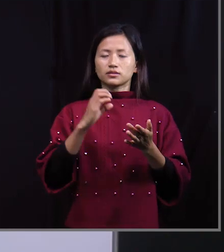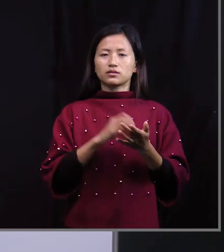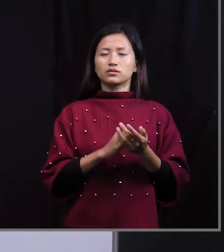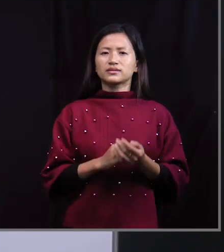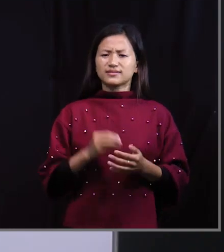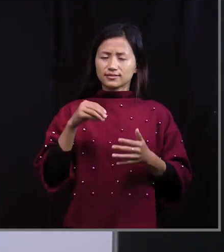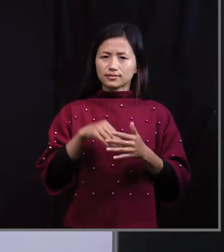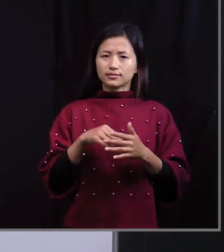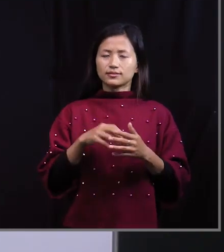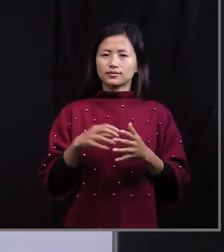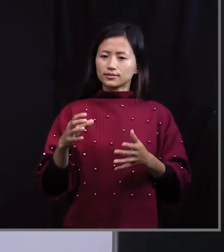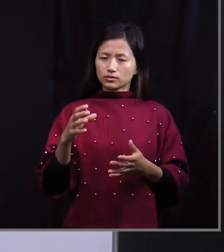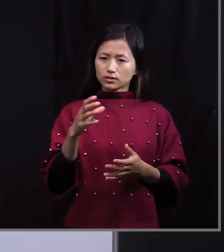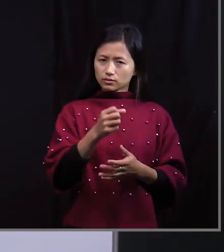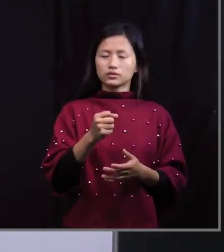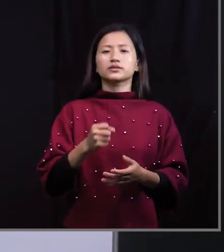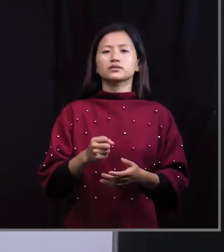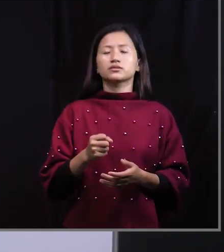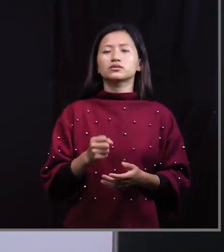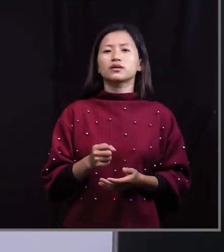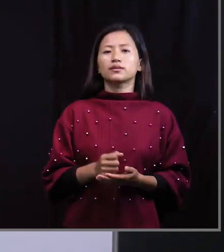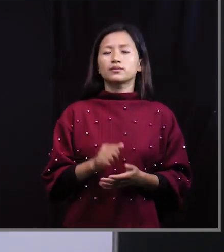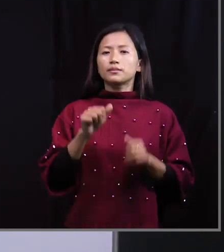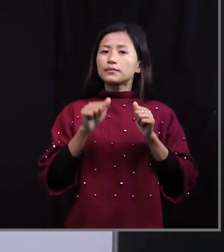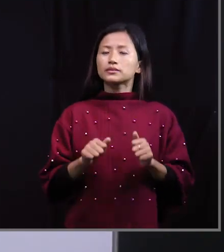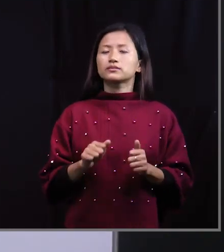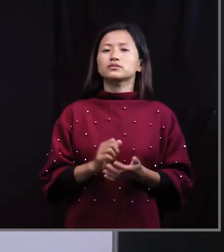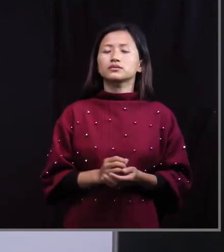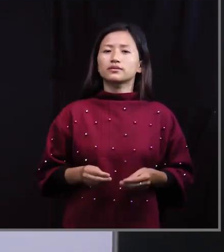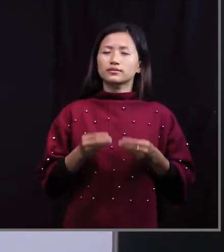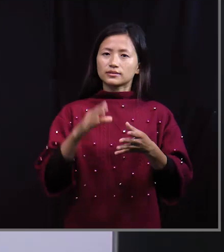and it is controllable within the organization, so we